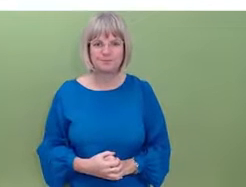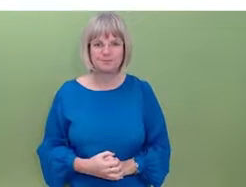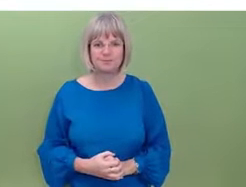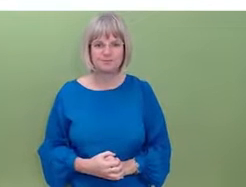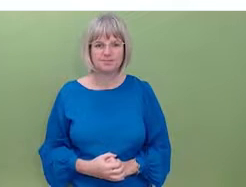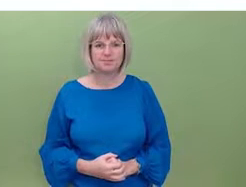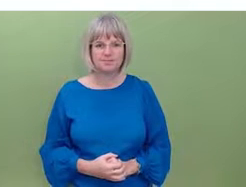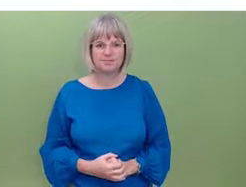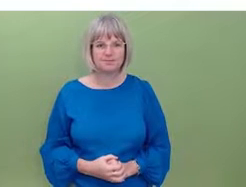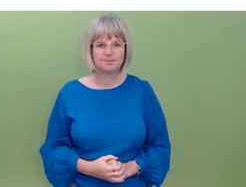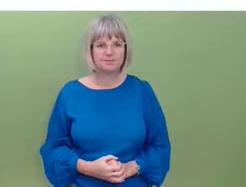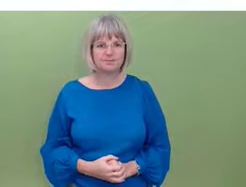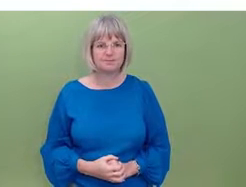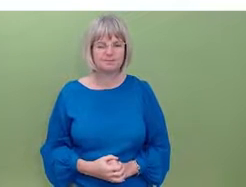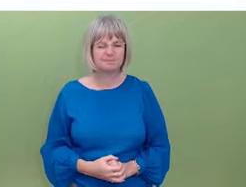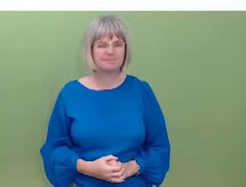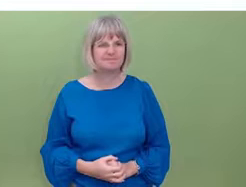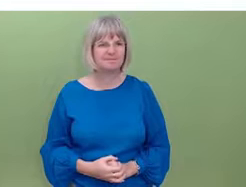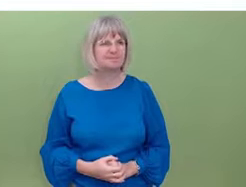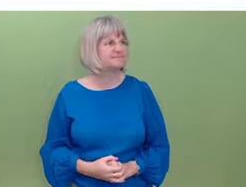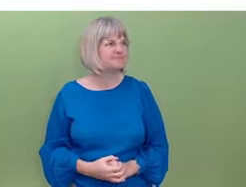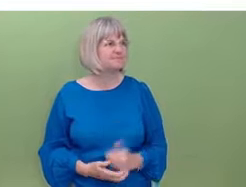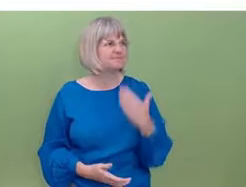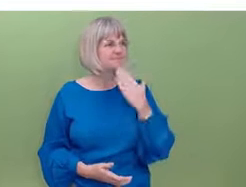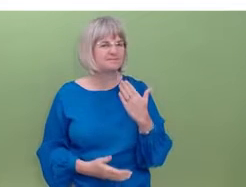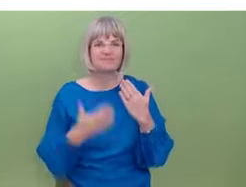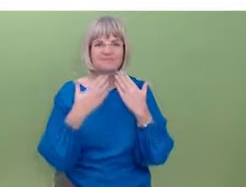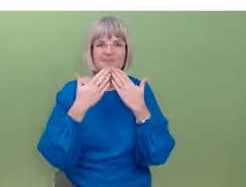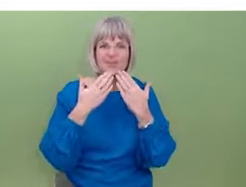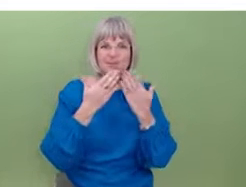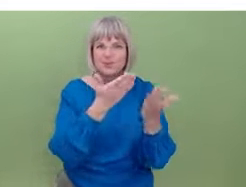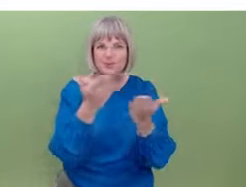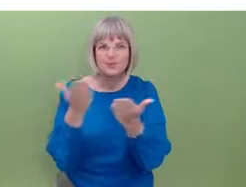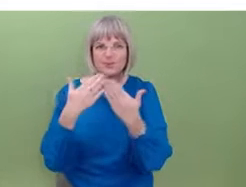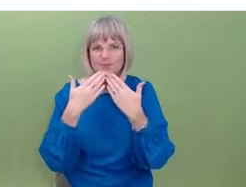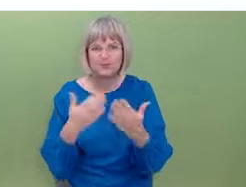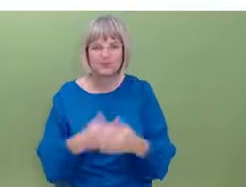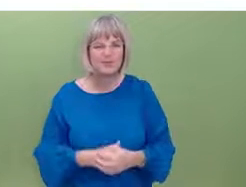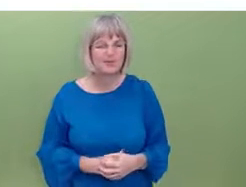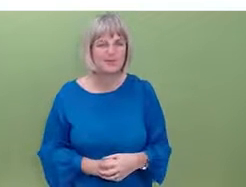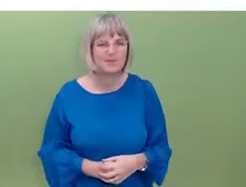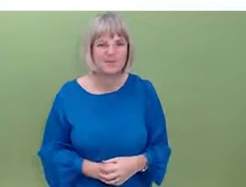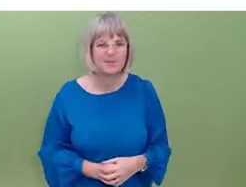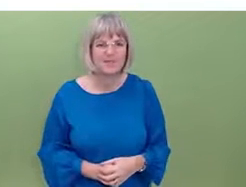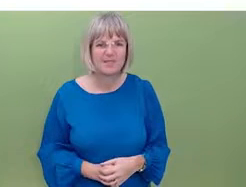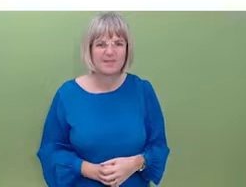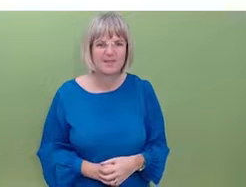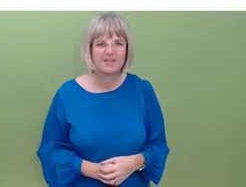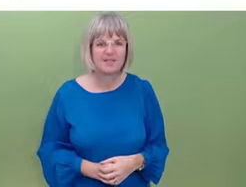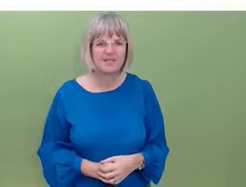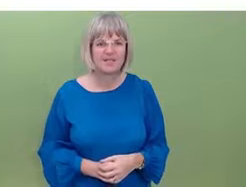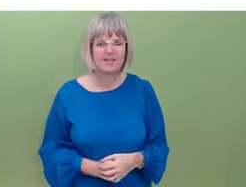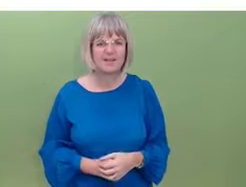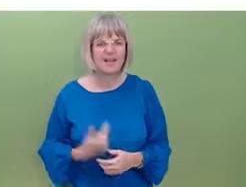Thanks, Catherine. And thanks, everybody. I think one of the things that the folk that have been presenting